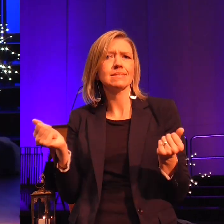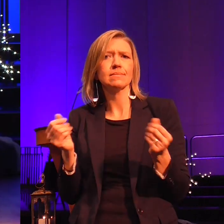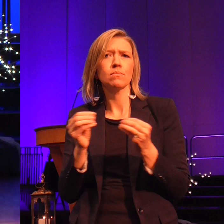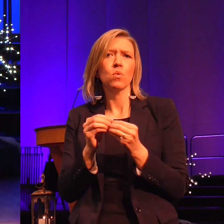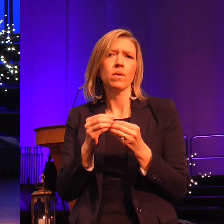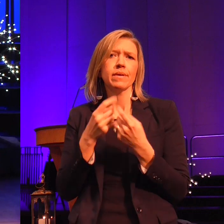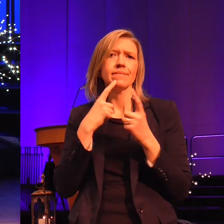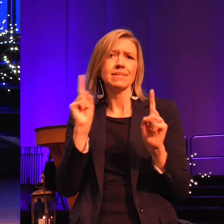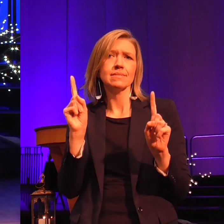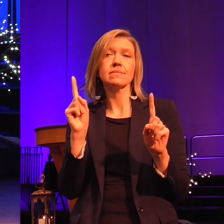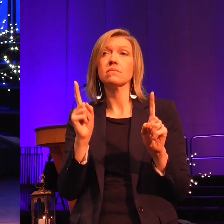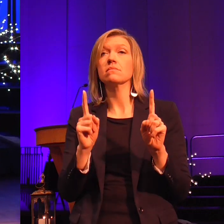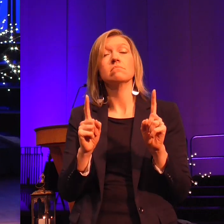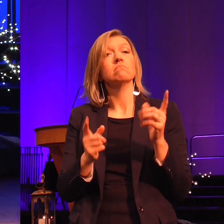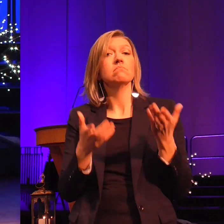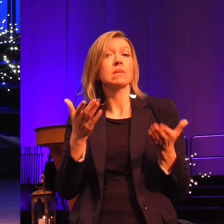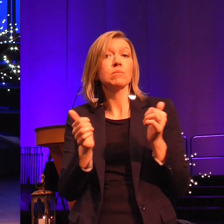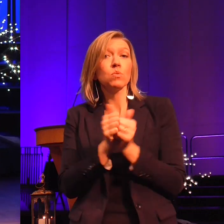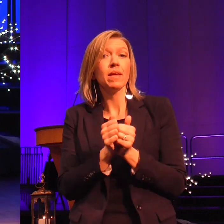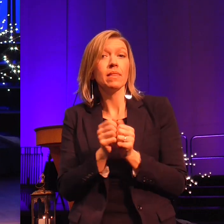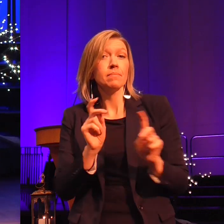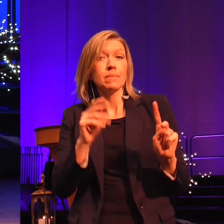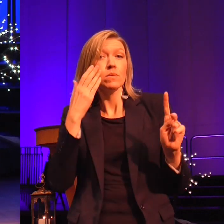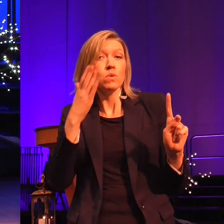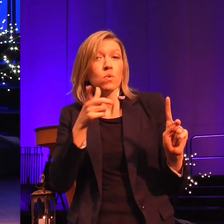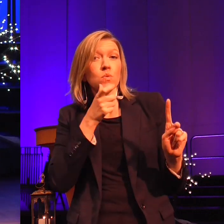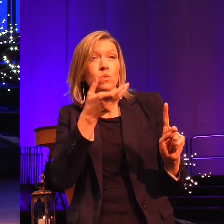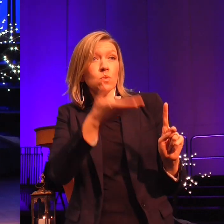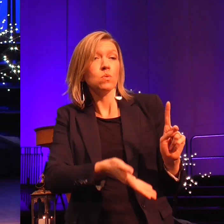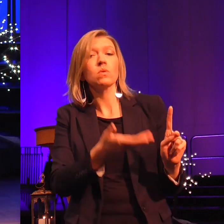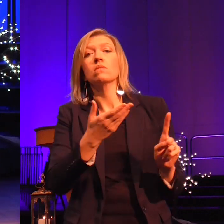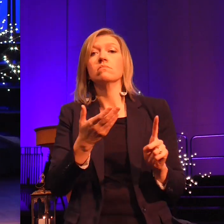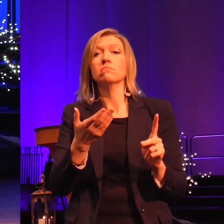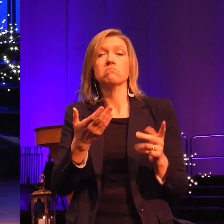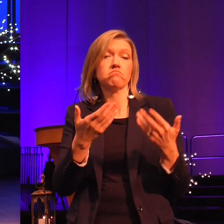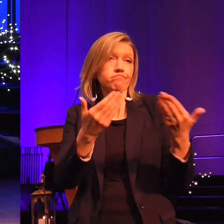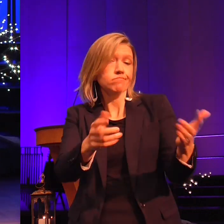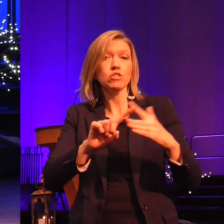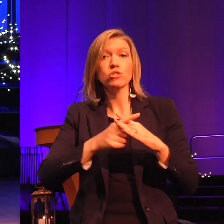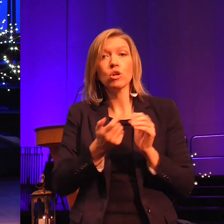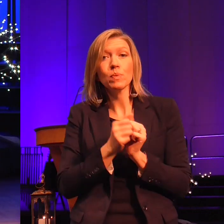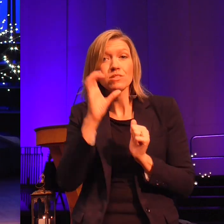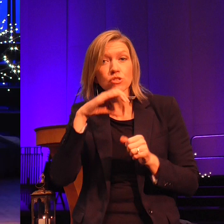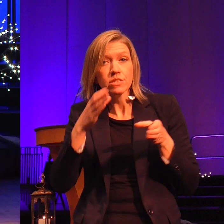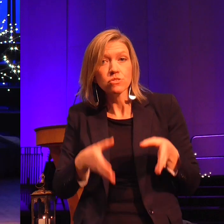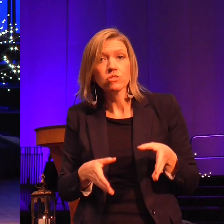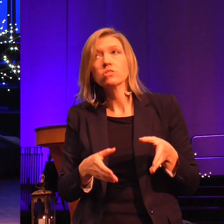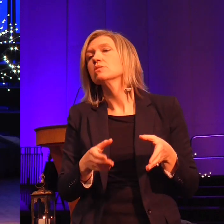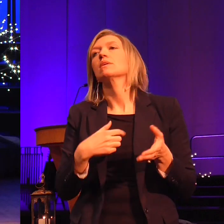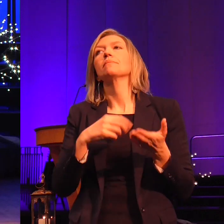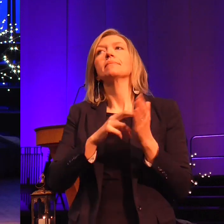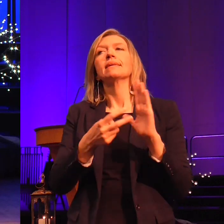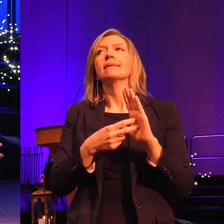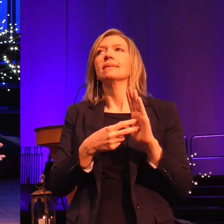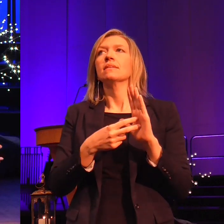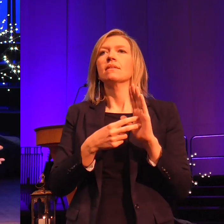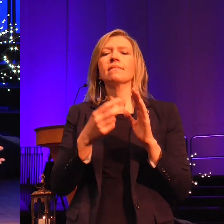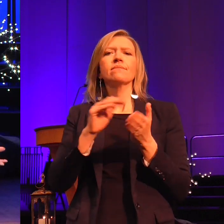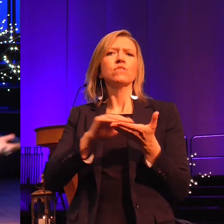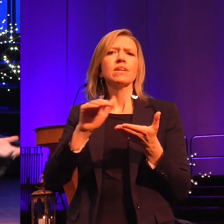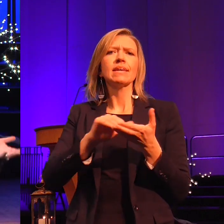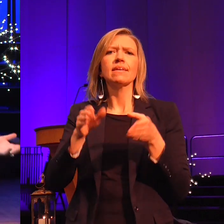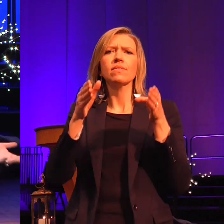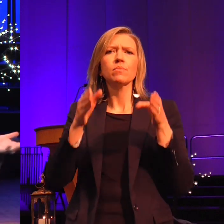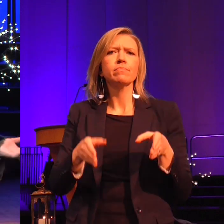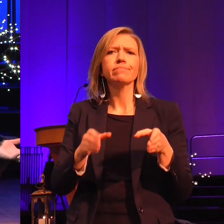all, possibly with strangers. If it's hard to do it with people you know, maybe start with strangers. So what I mean by that is forgiving the jerk